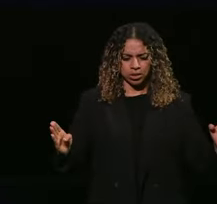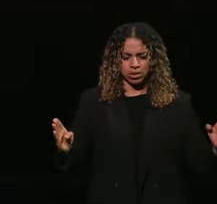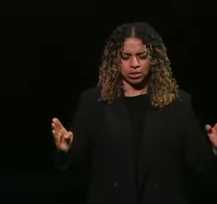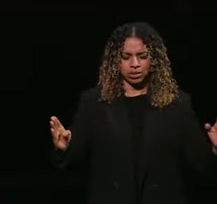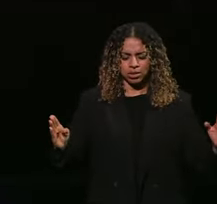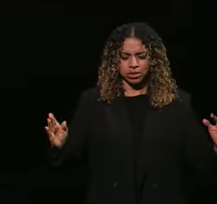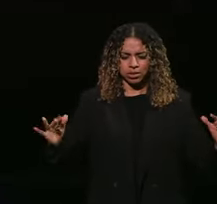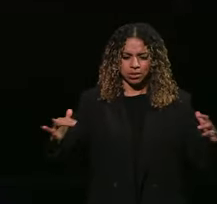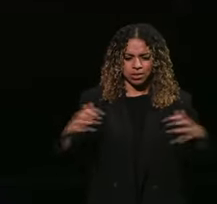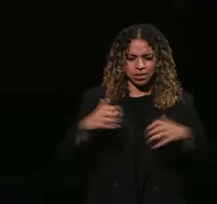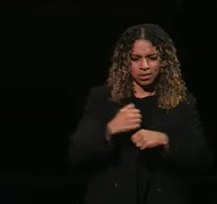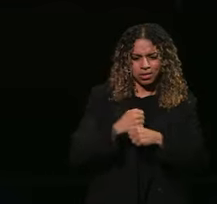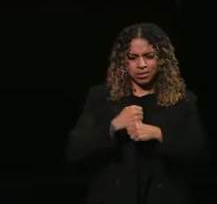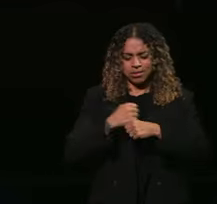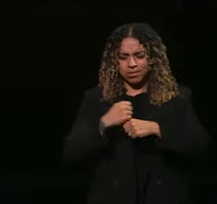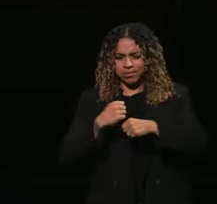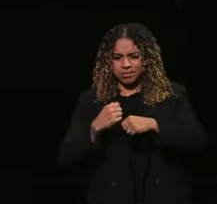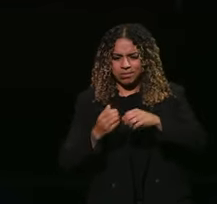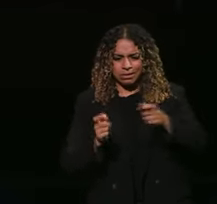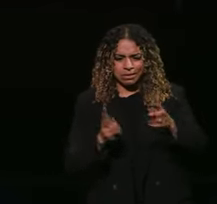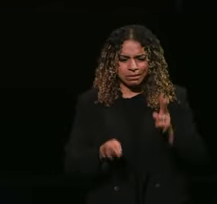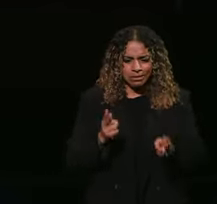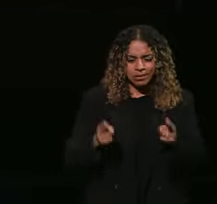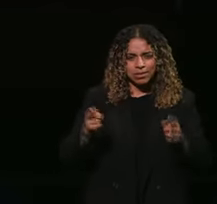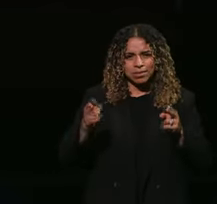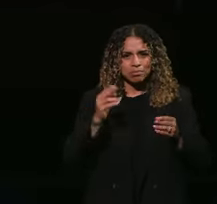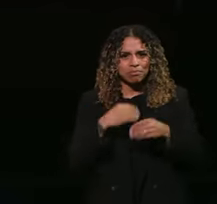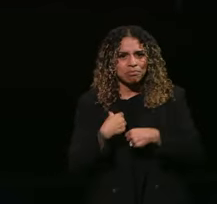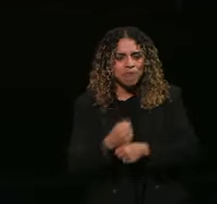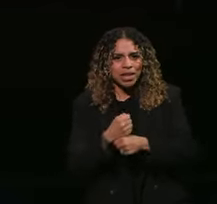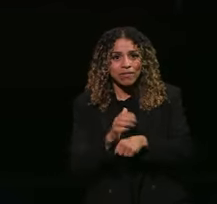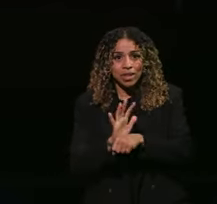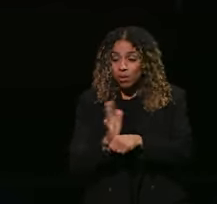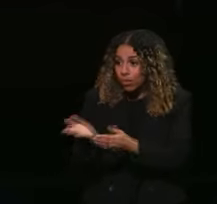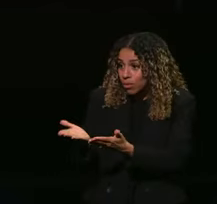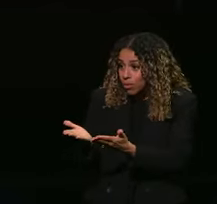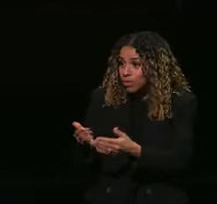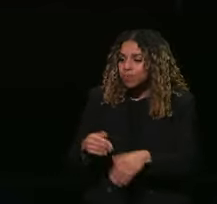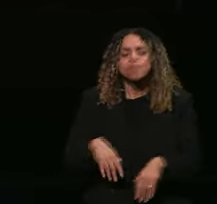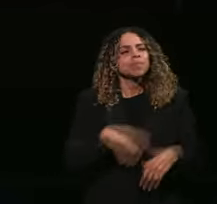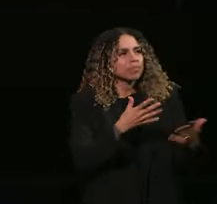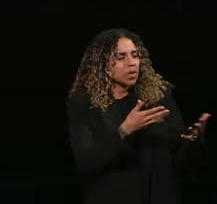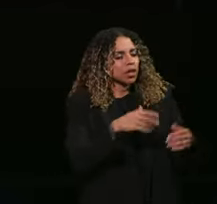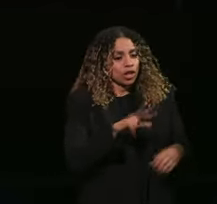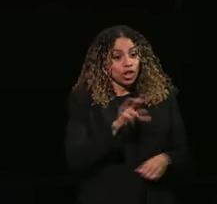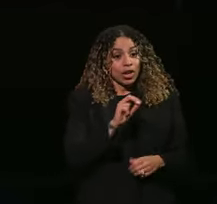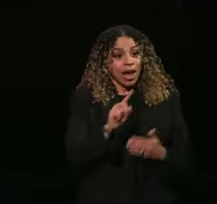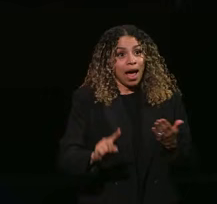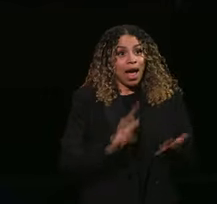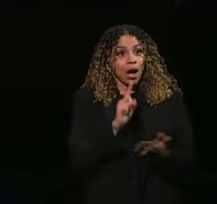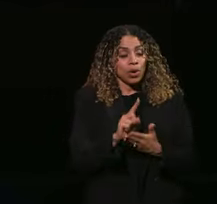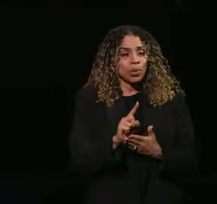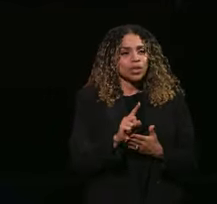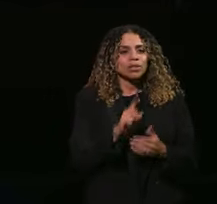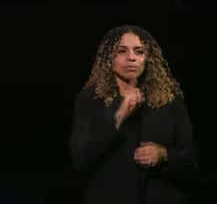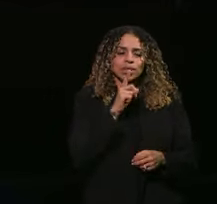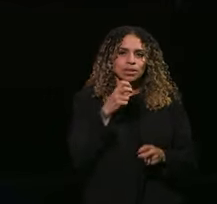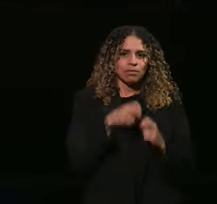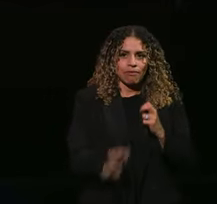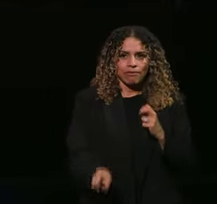So I just want to say 30 hours, it's also because it was so hard. We had to